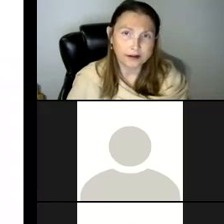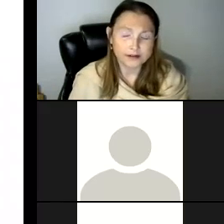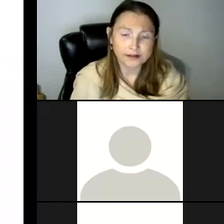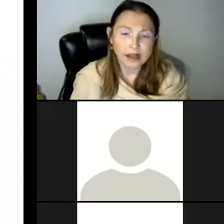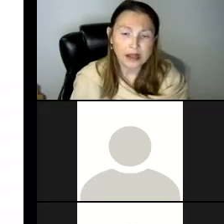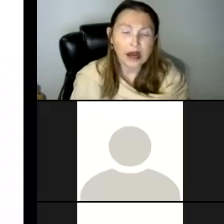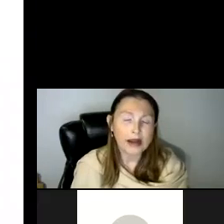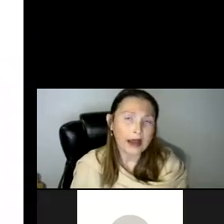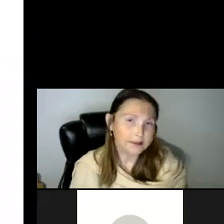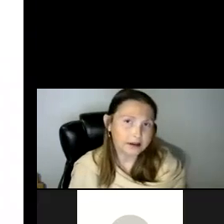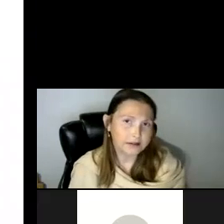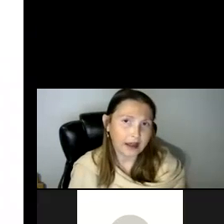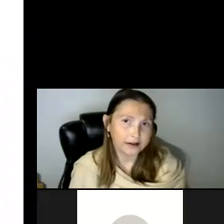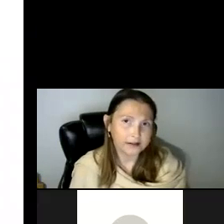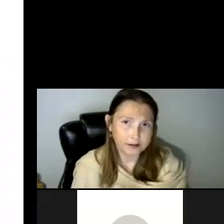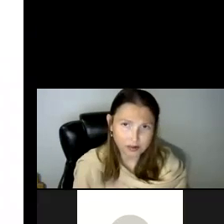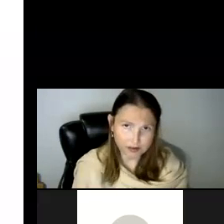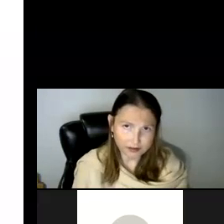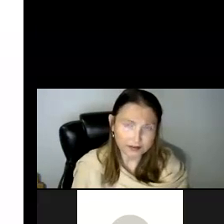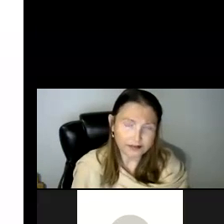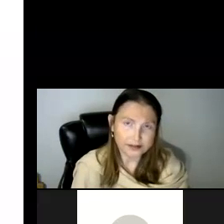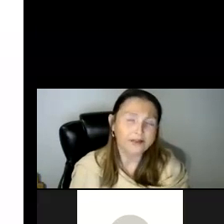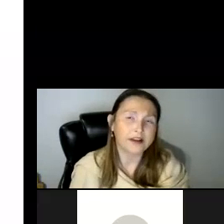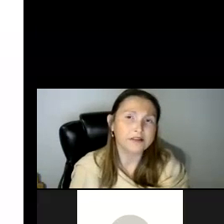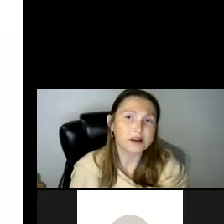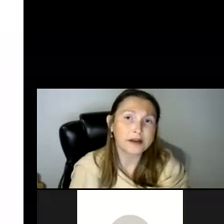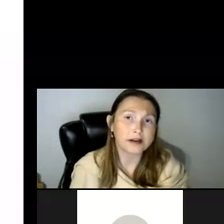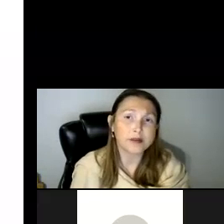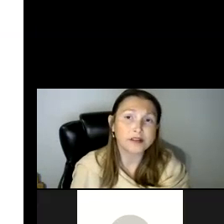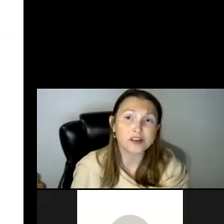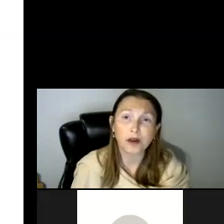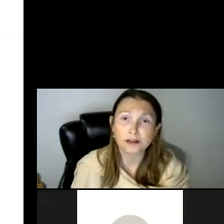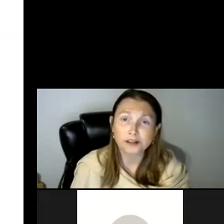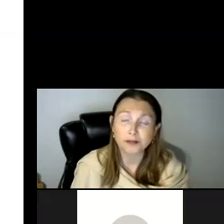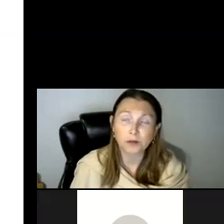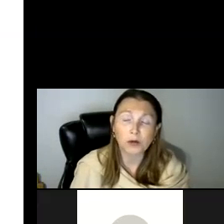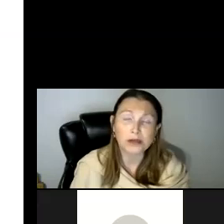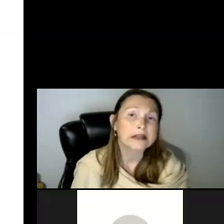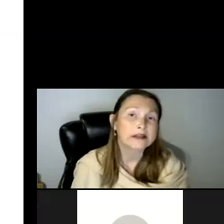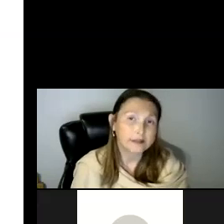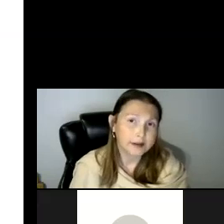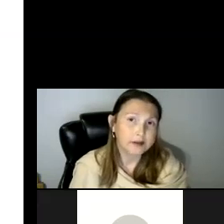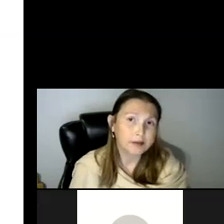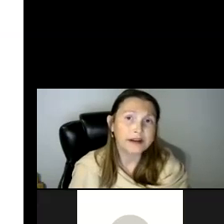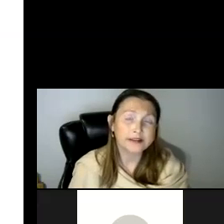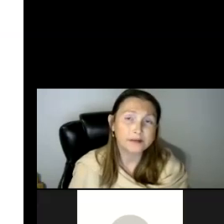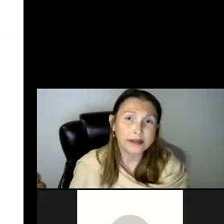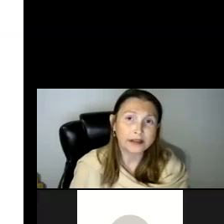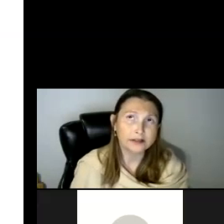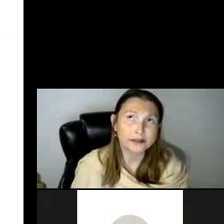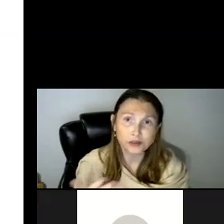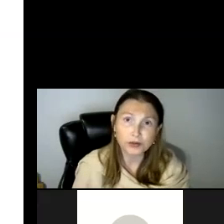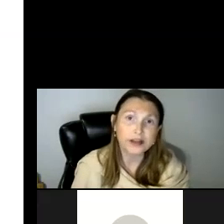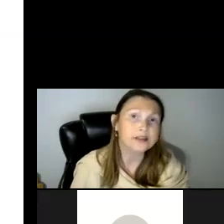might they exist. An aspect of that is, I mentioned the CDC Advisory Committee on Immunization Practices before. That same committee is